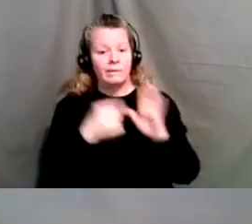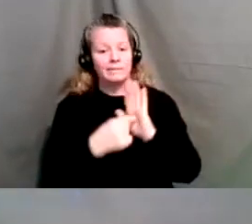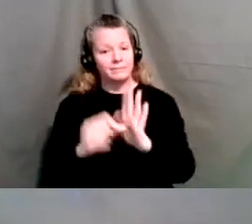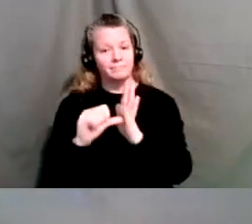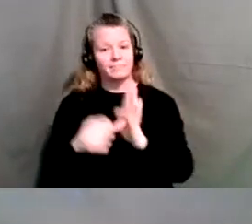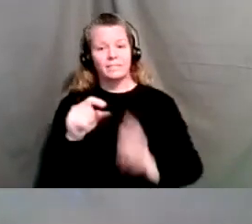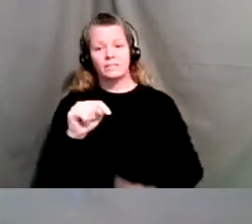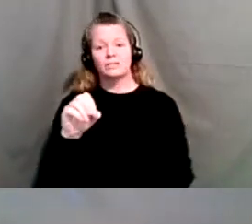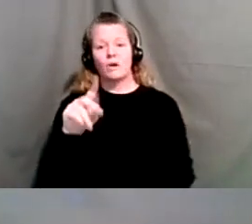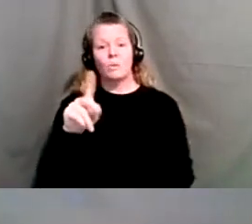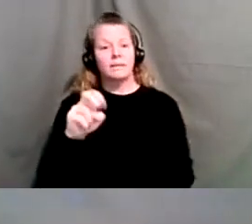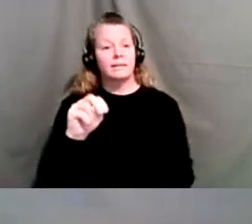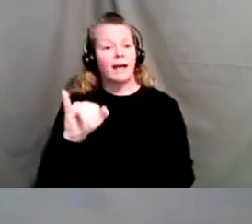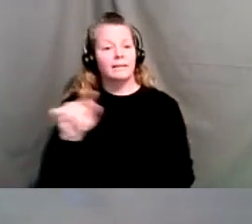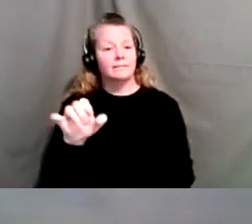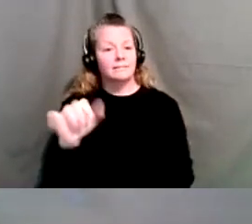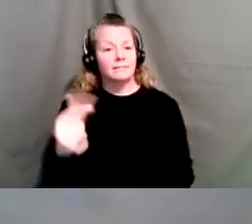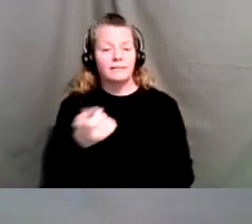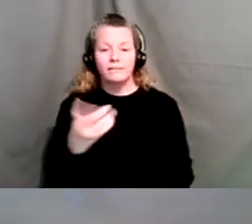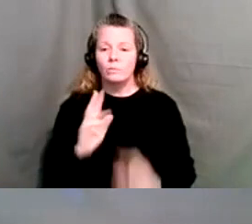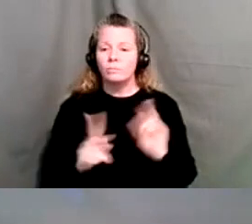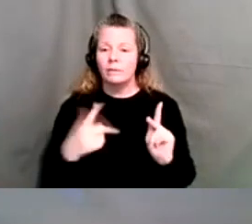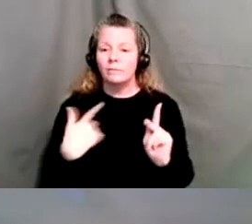happen to find and take a picture of? And